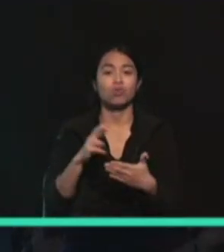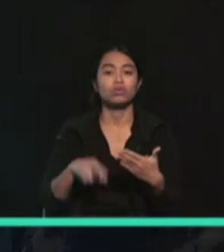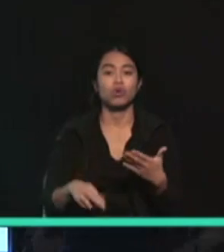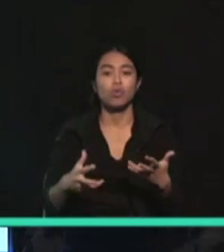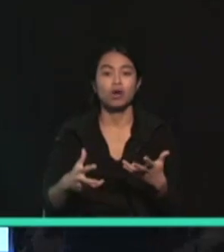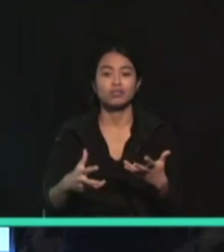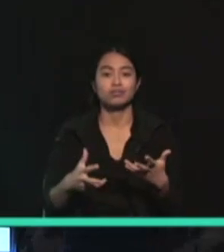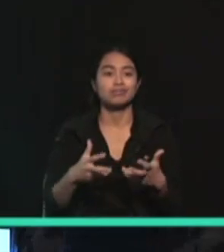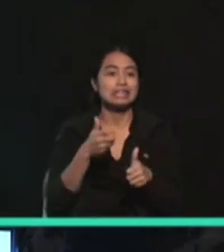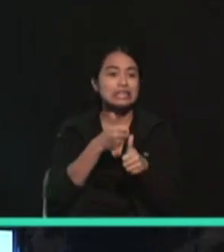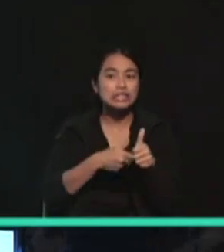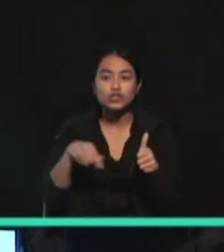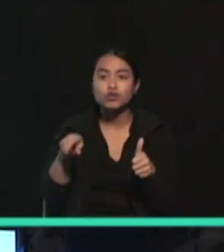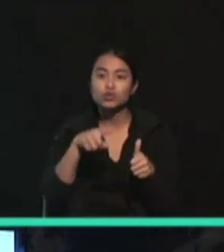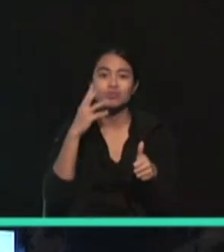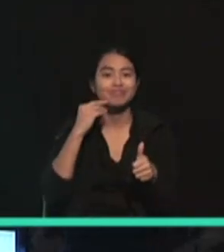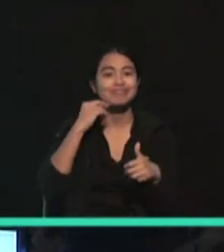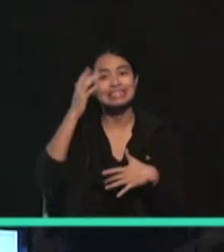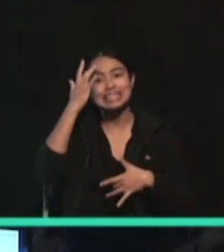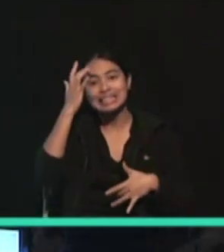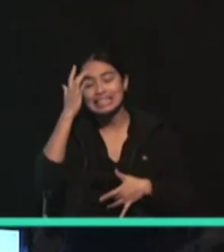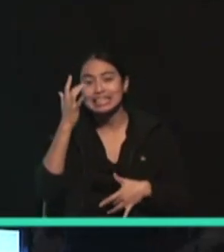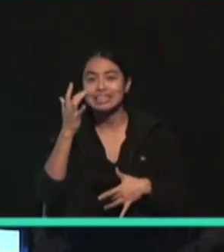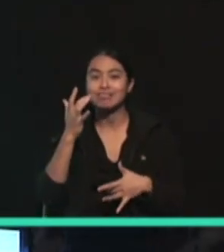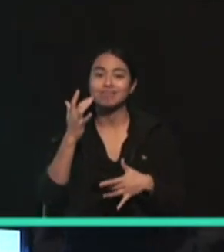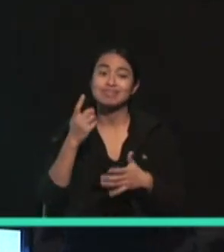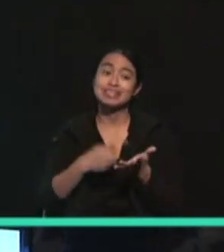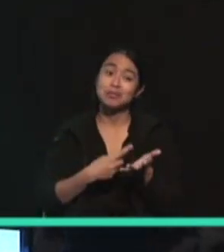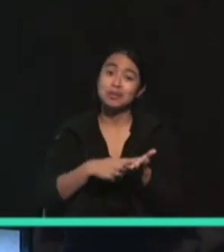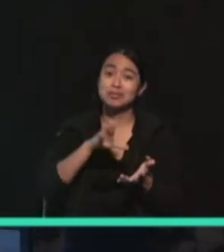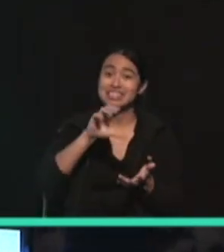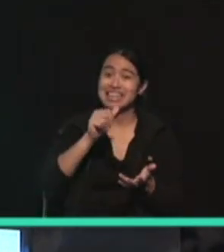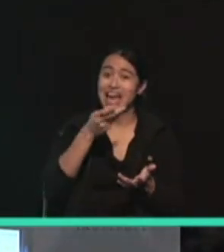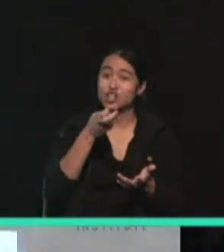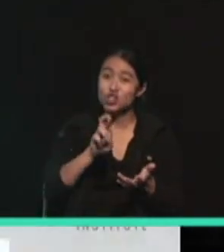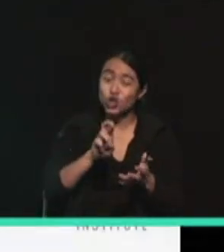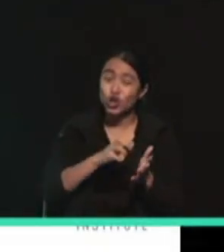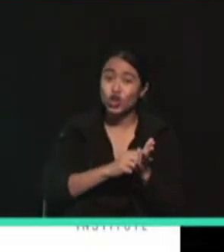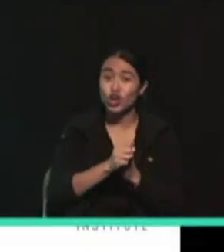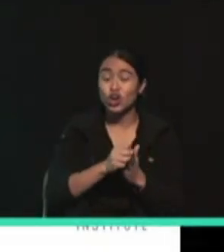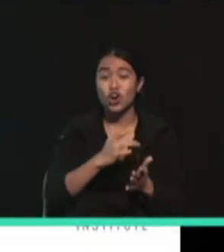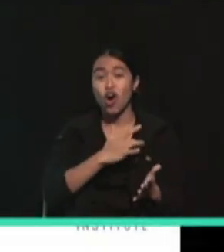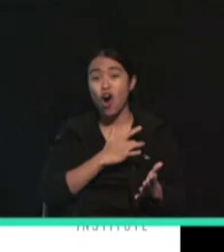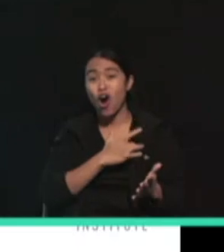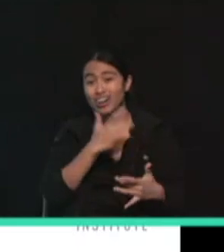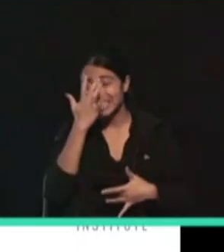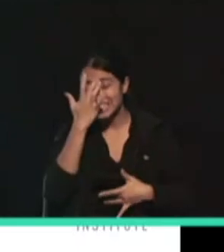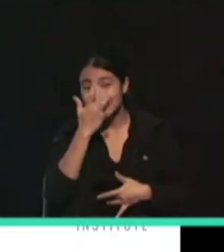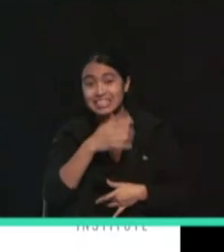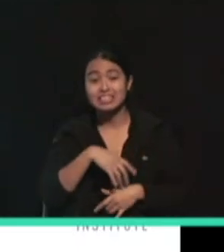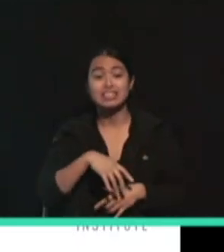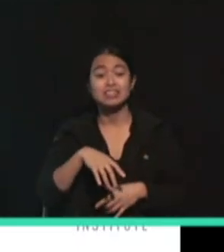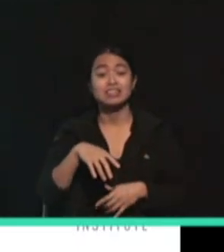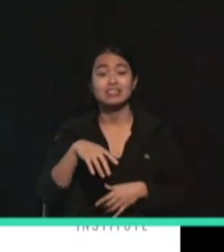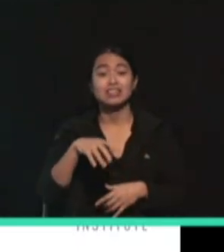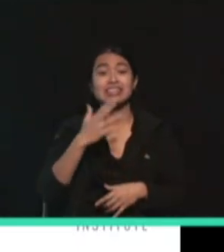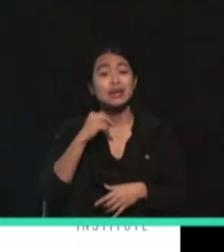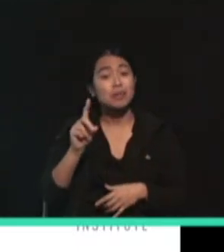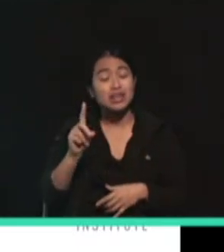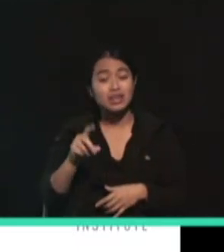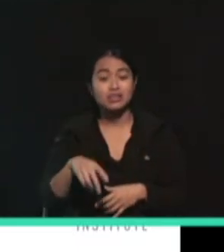with disease, and by that cancer, heart disease, diabetes, but we're also living with